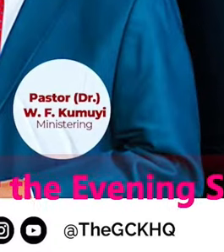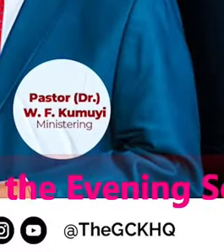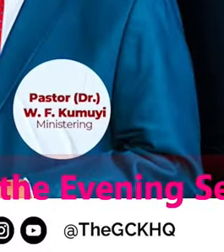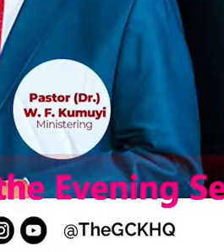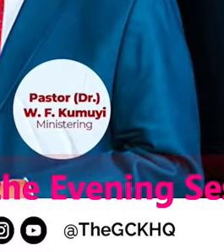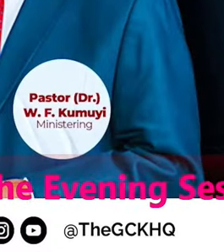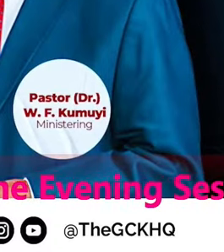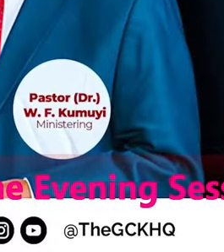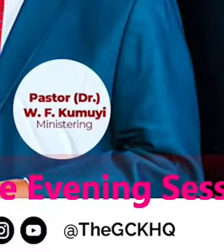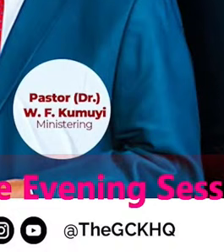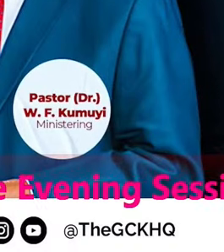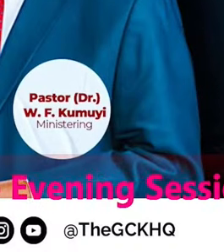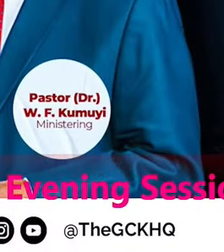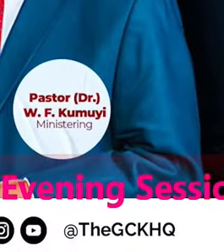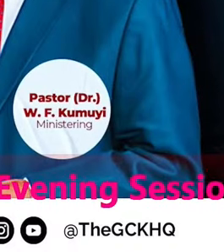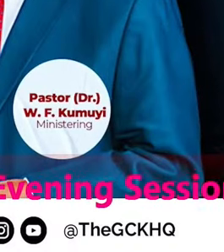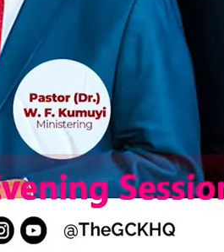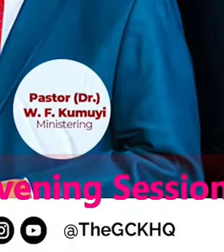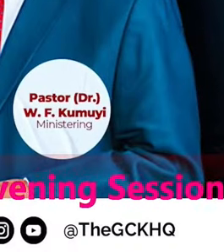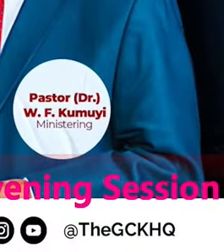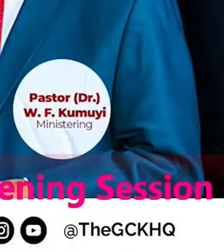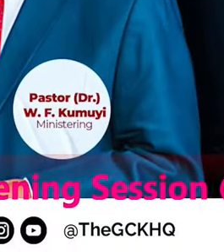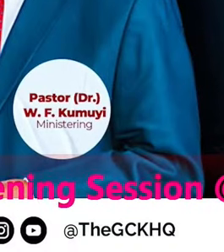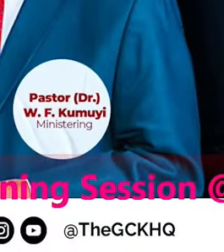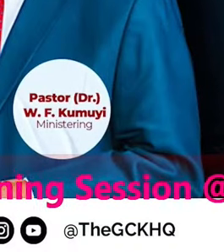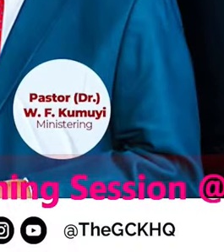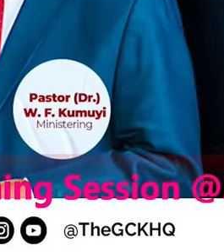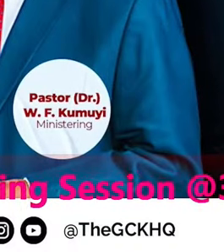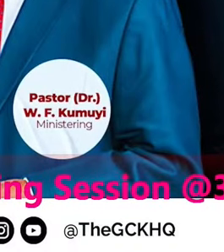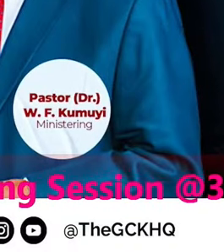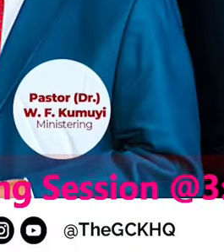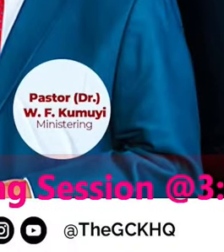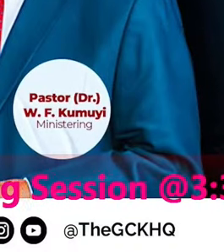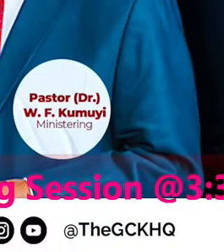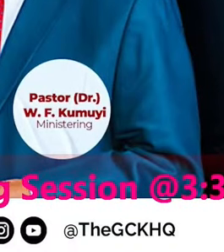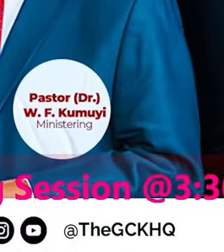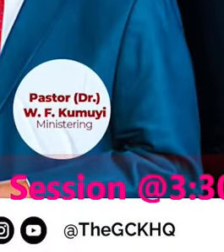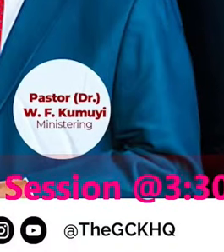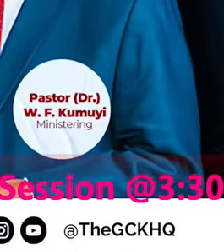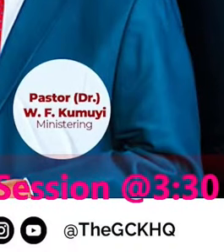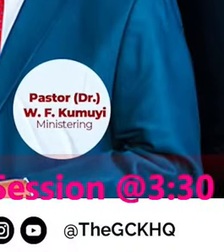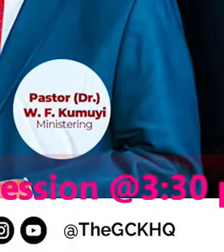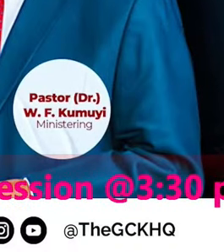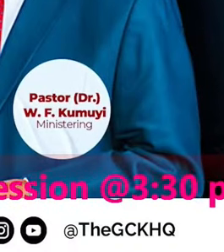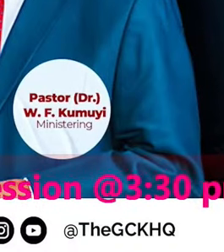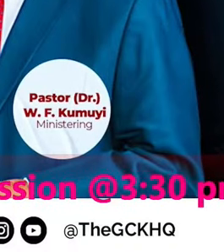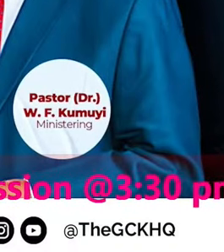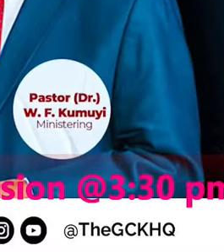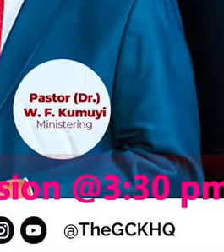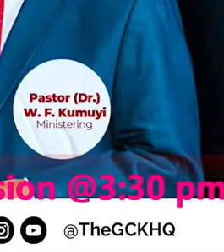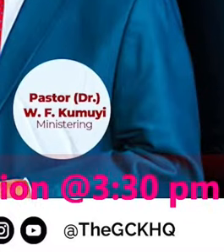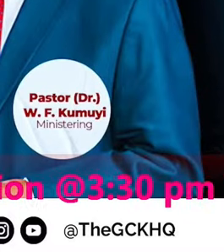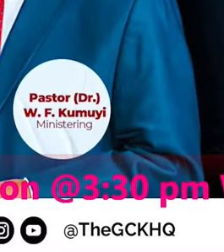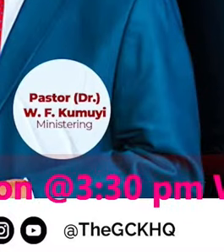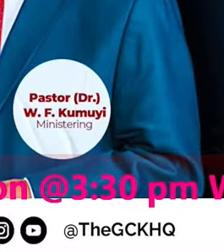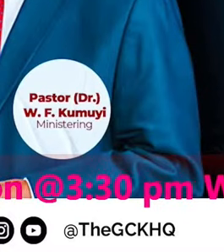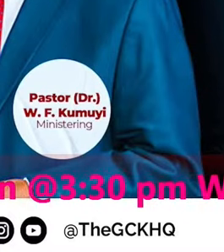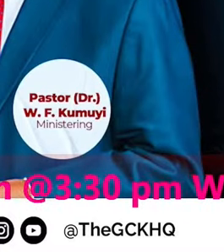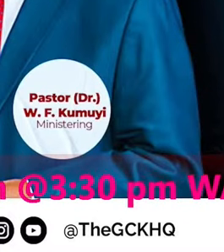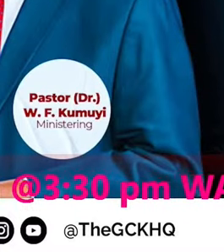you all that my heart Des I find